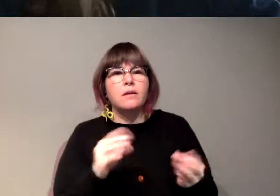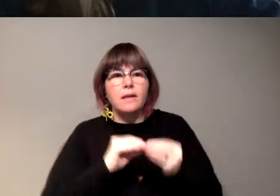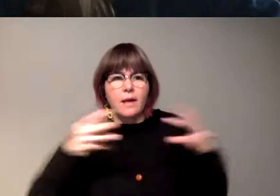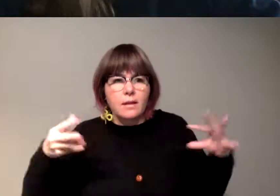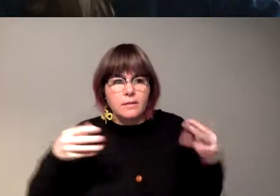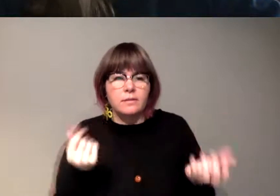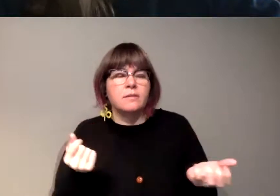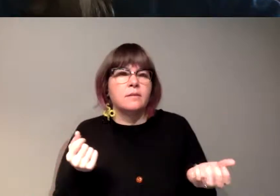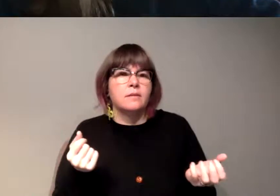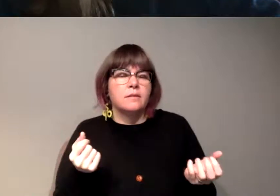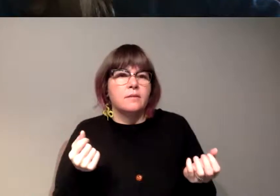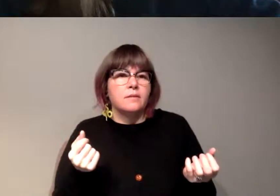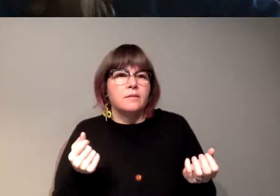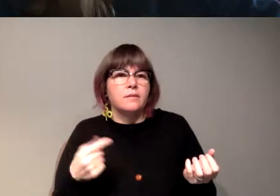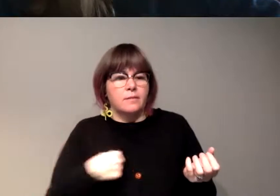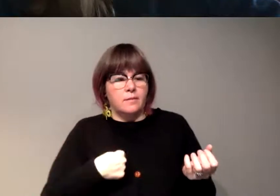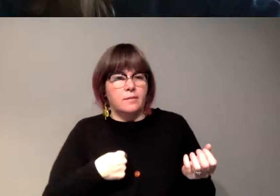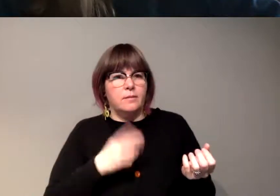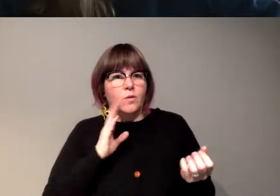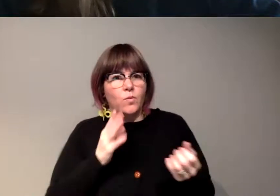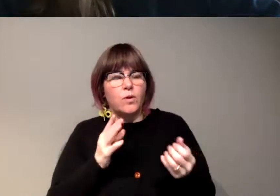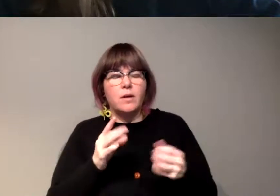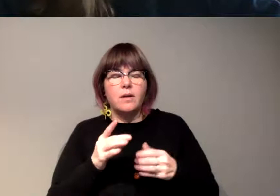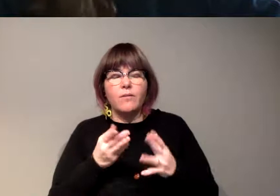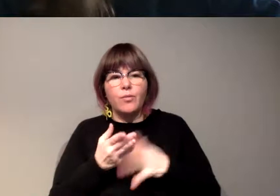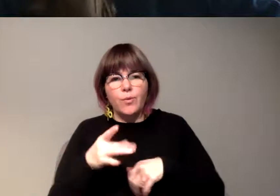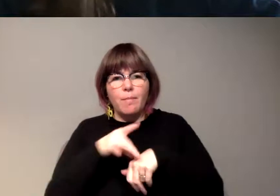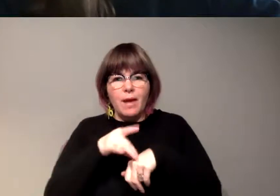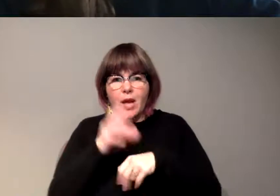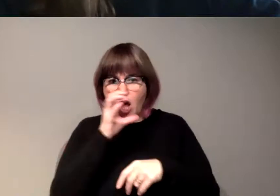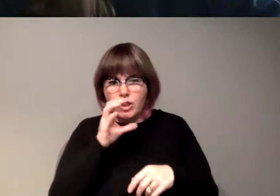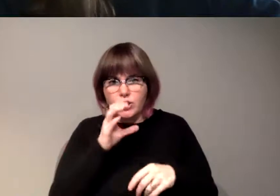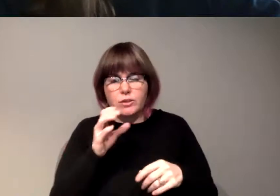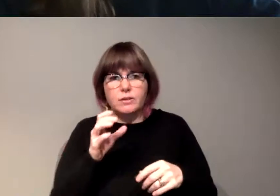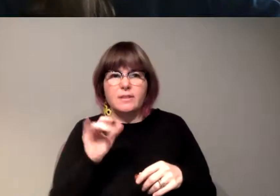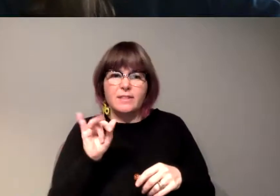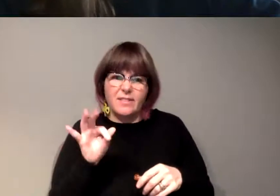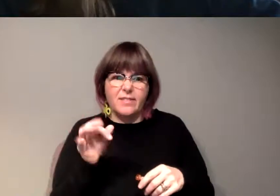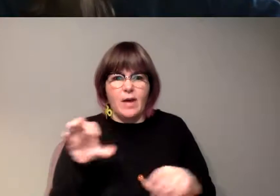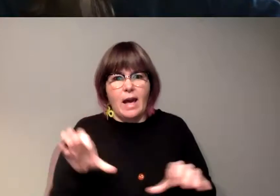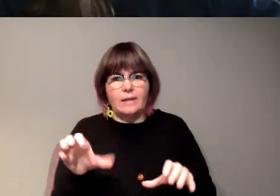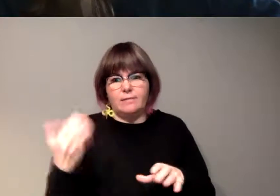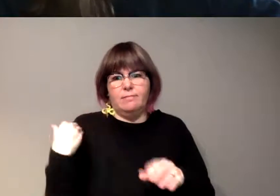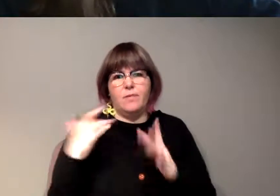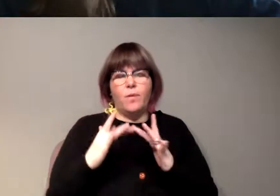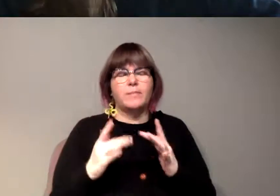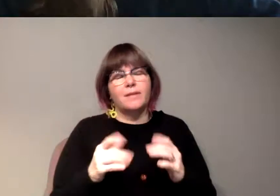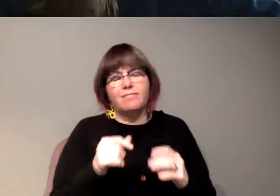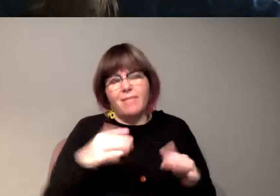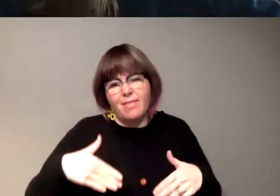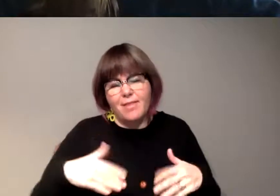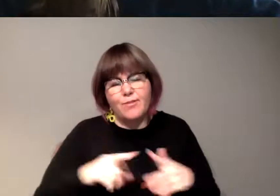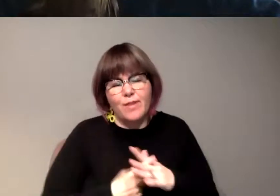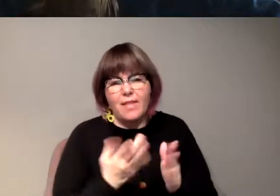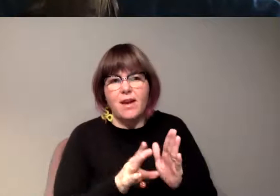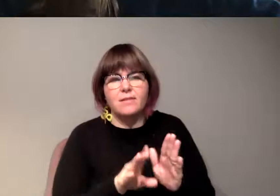galaxies. I would have gone through Planet Hunters tests had it been active on the website at the time. It wasn't. They were currently